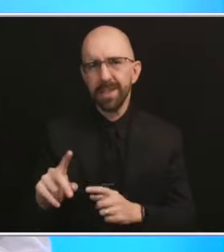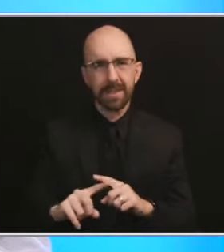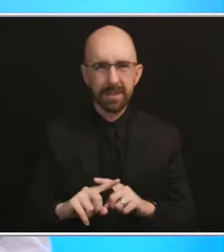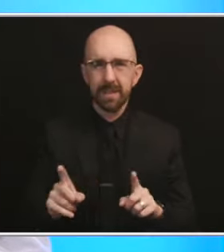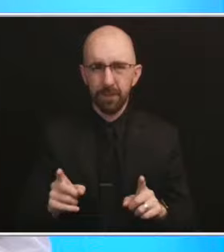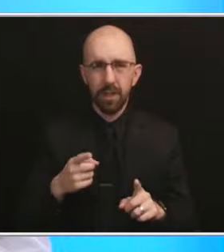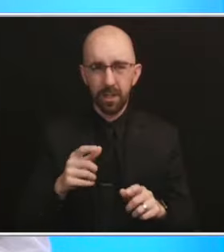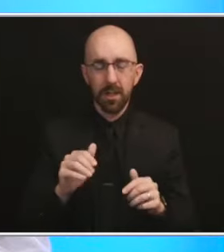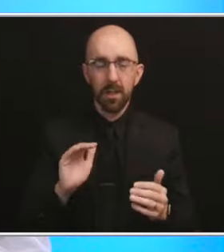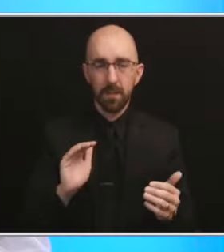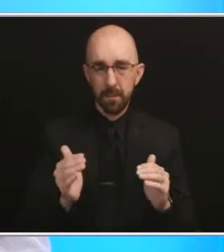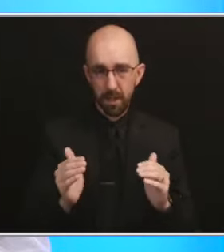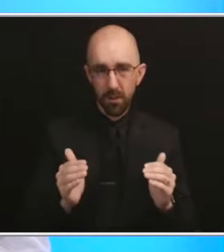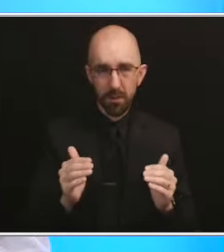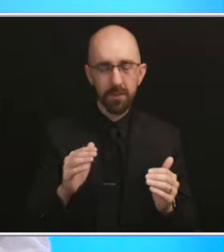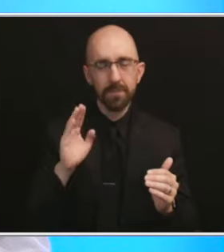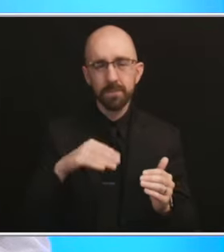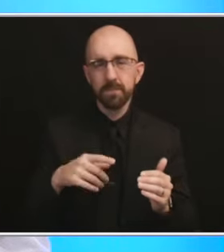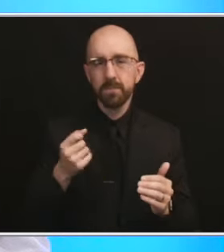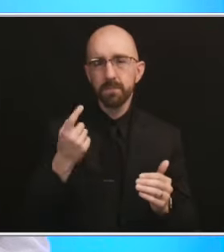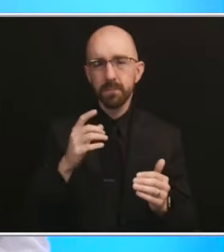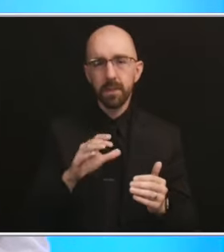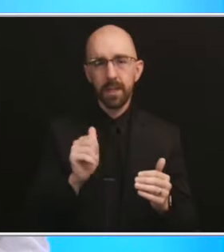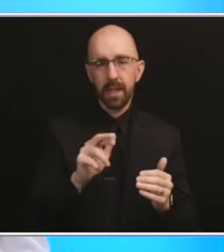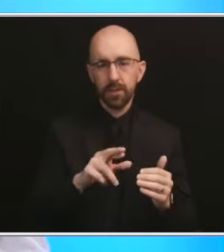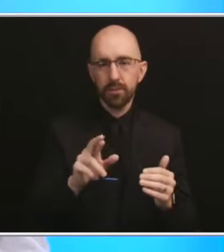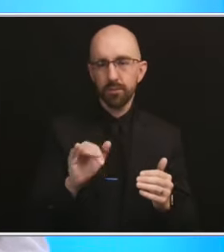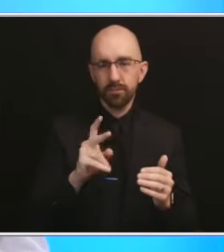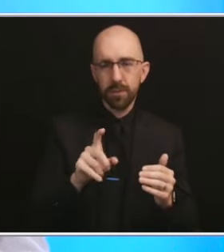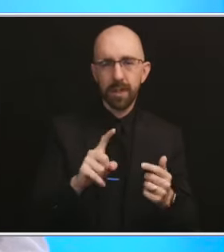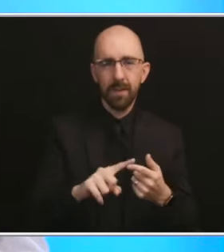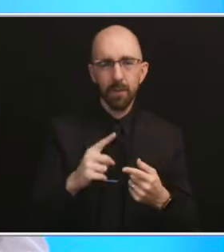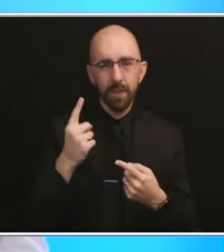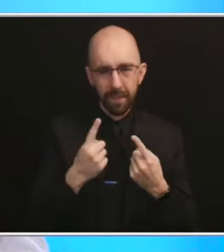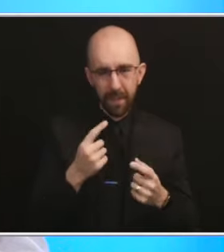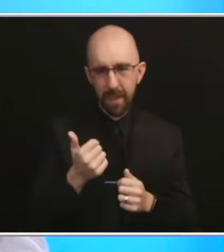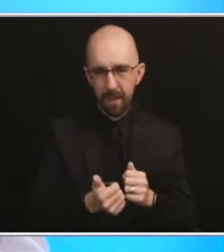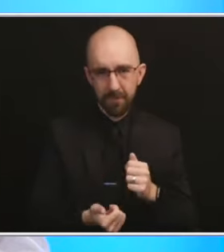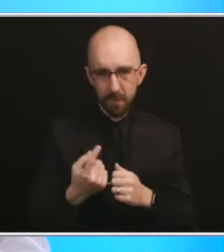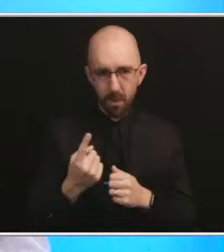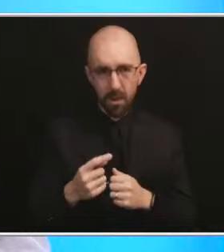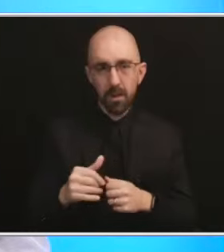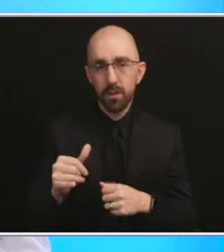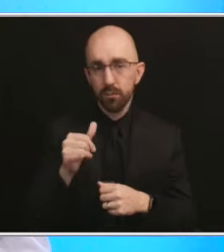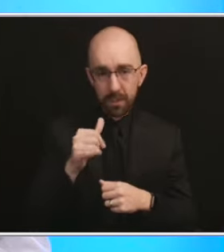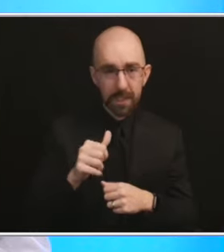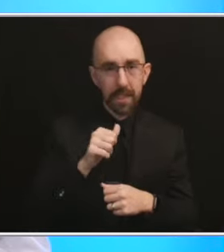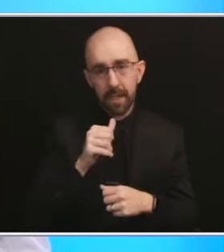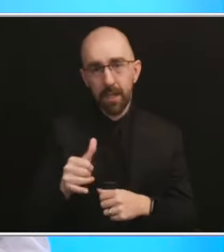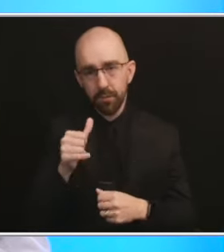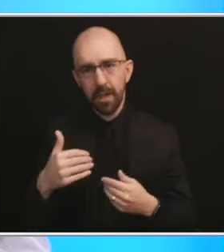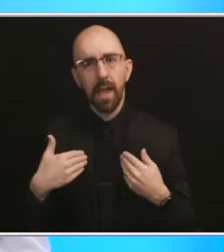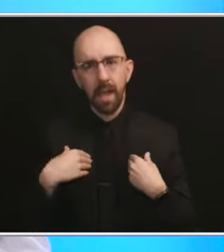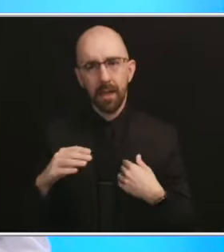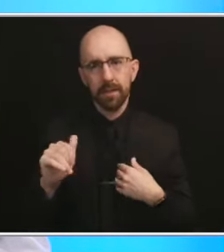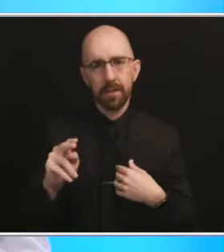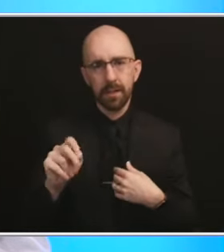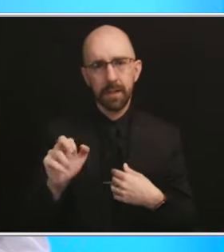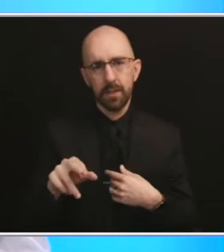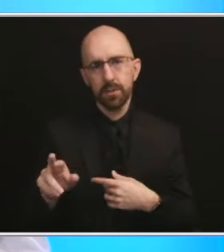compare, when you understand cancer risk, you have to think that everyone, drinking or not drinking, has a cancer risk, and we're